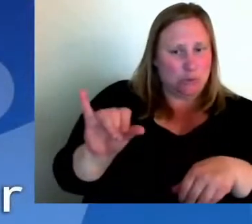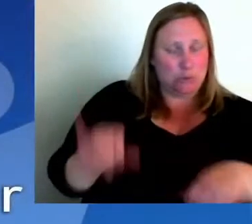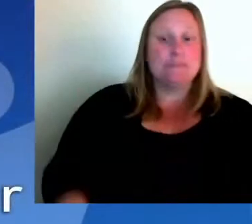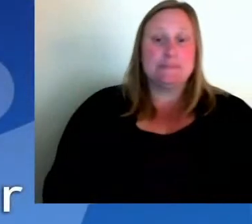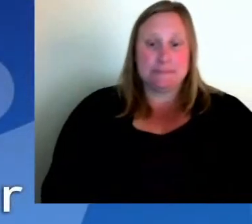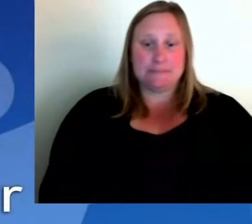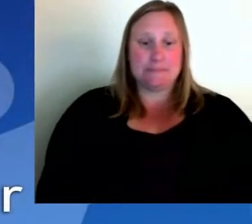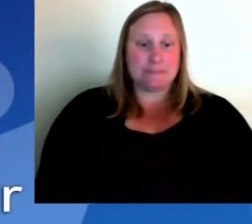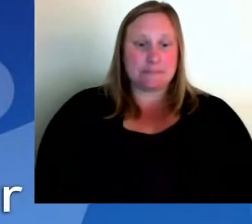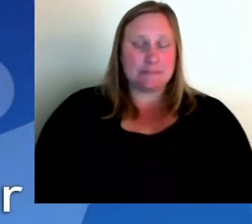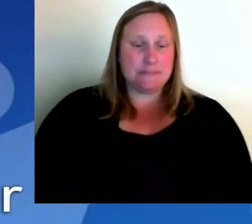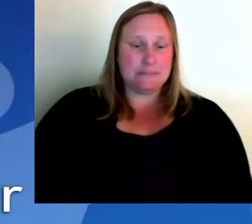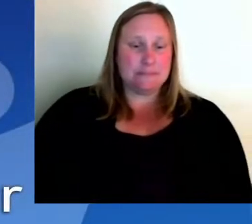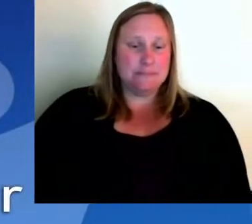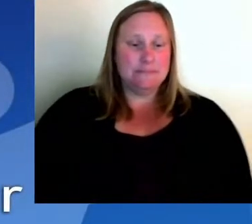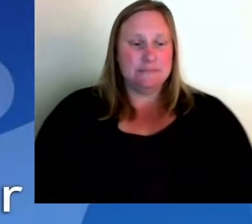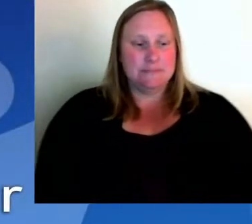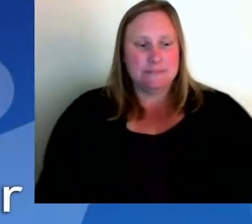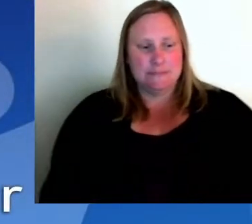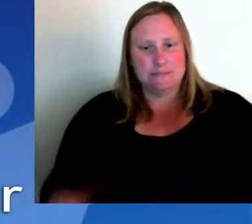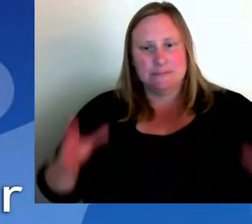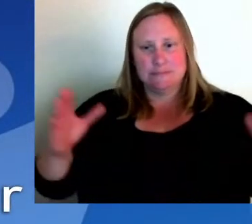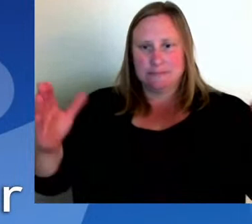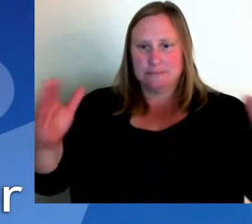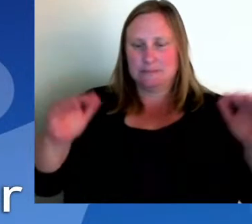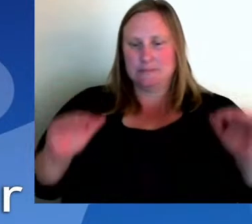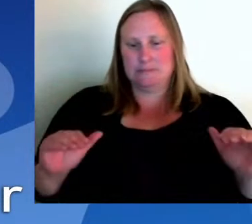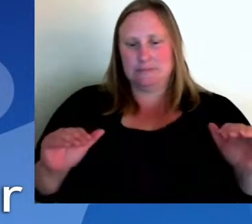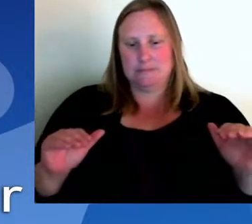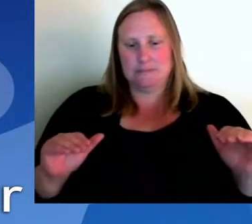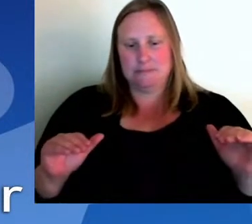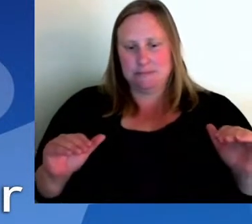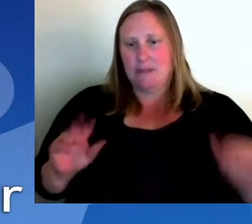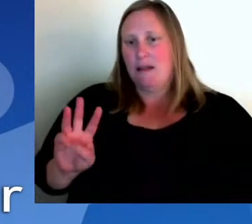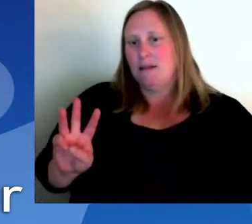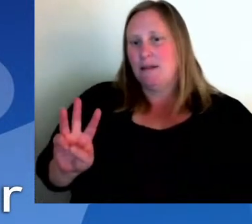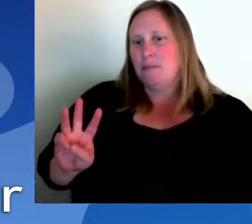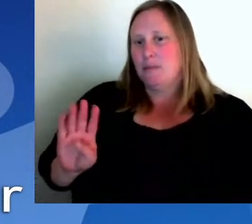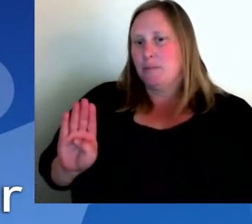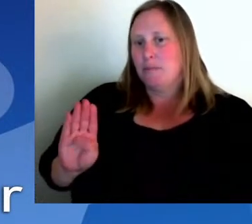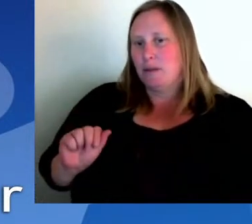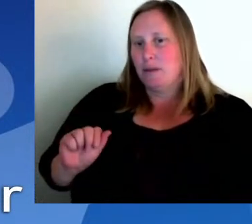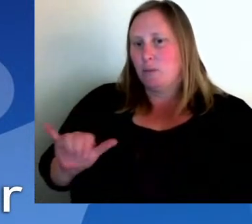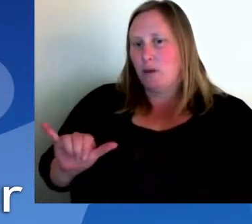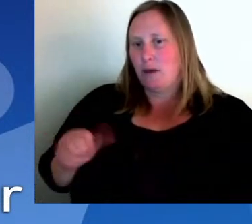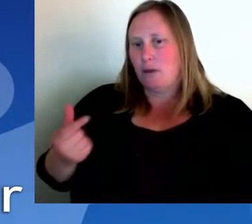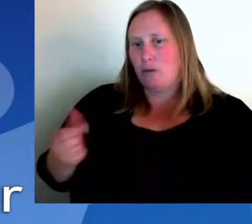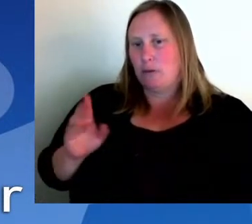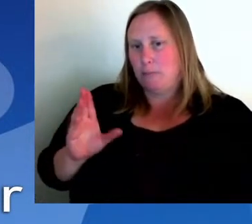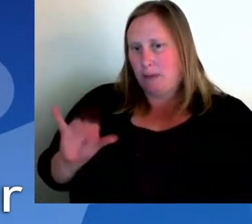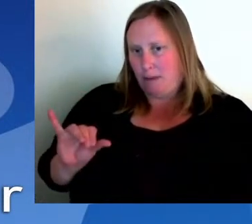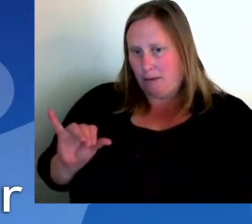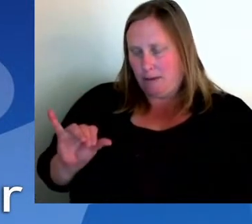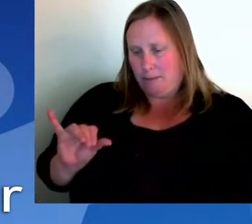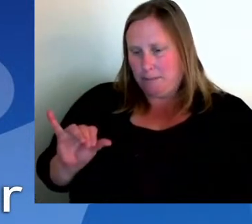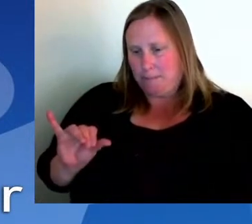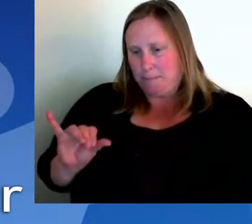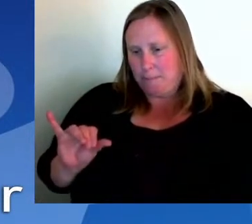Thank you for that. Let's give the next question now to Joshua Pagero, WBAY in Green Bay. Joshua